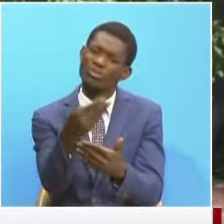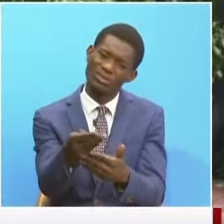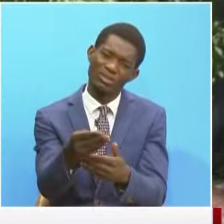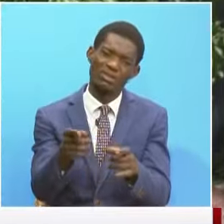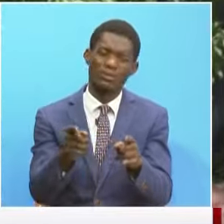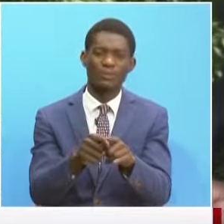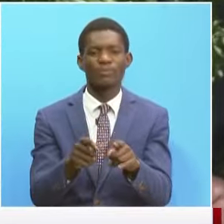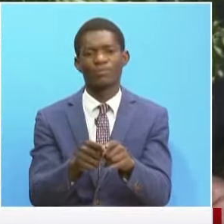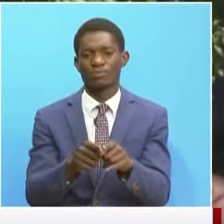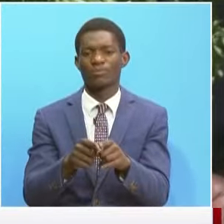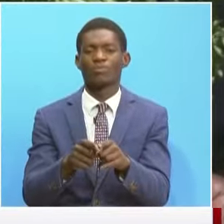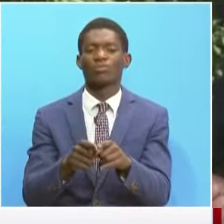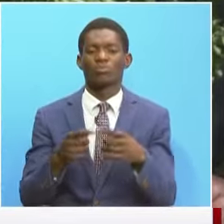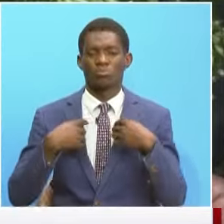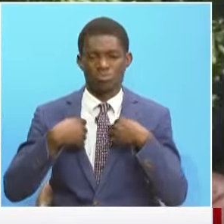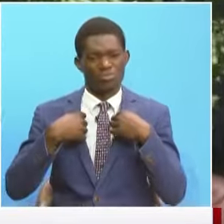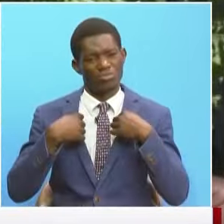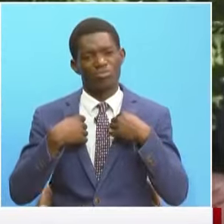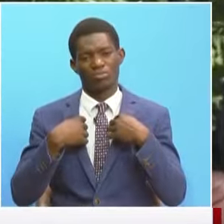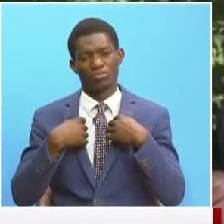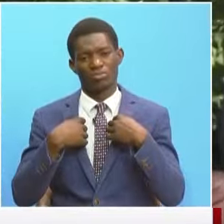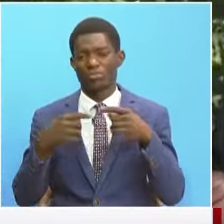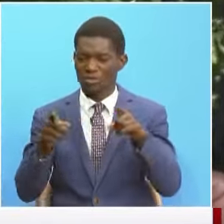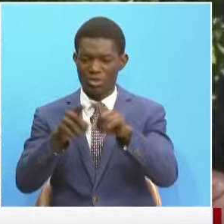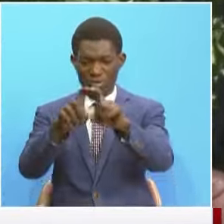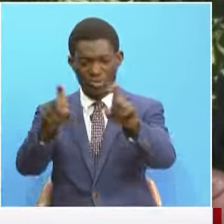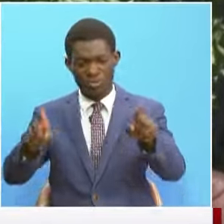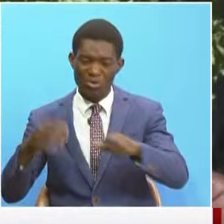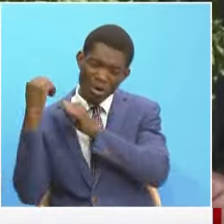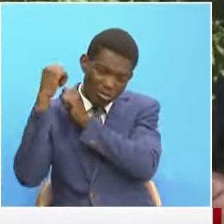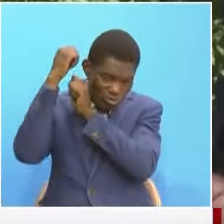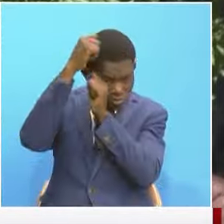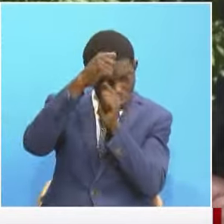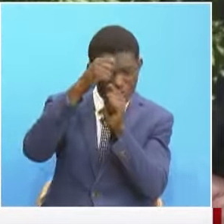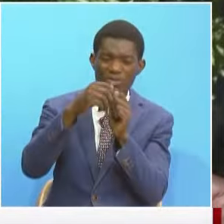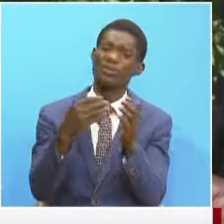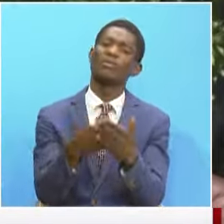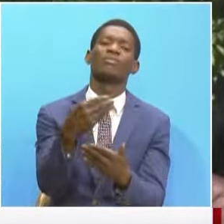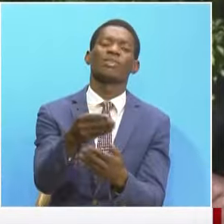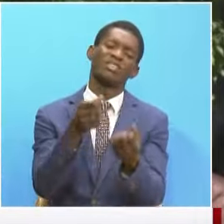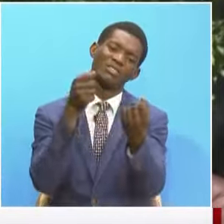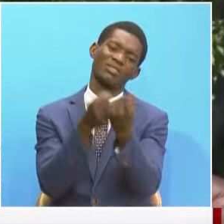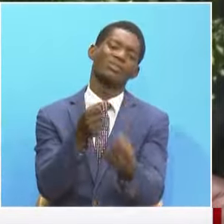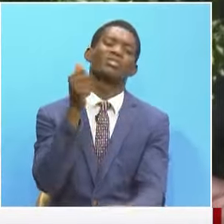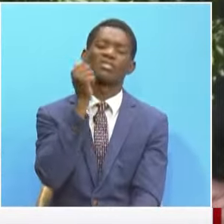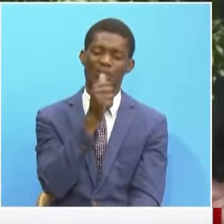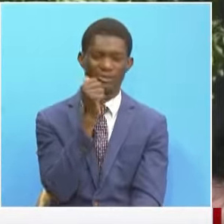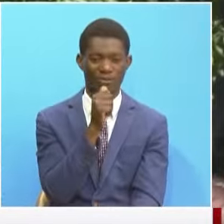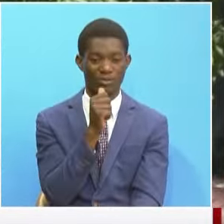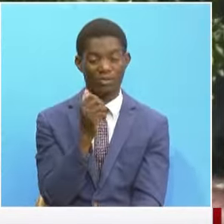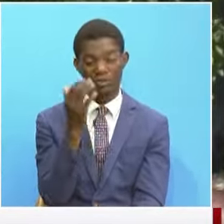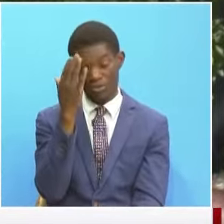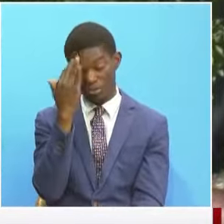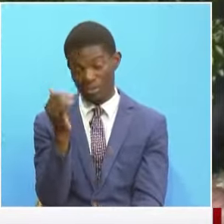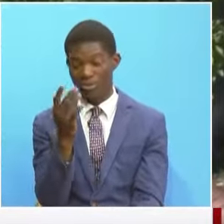and bedding. So that is the package that Comfed is giving to these learners to make sure that their